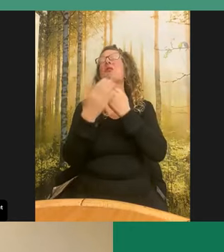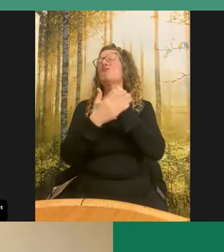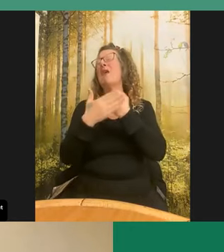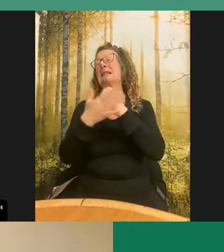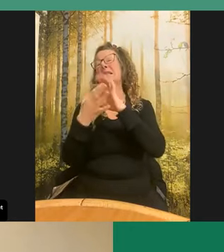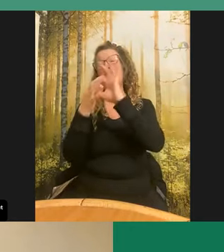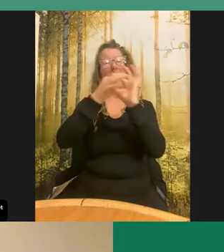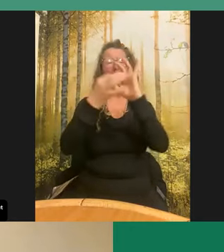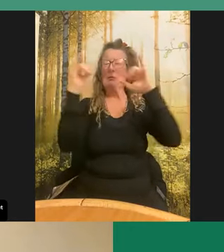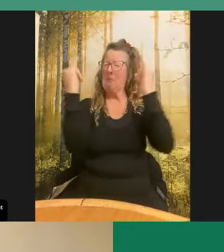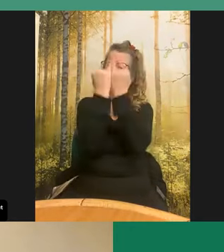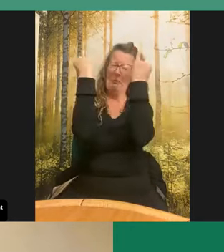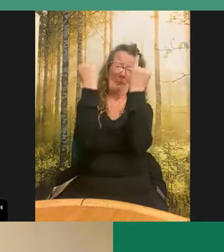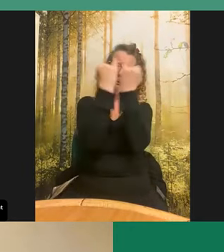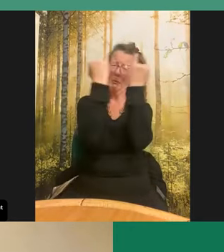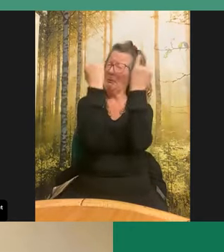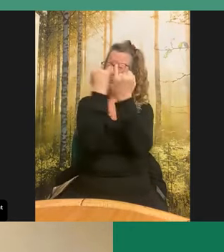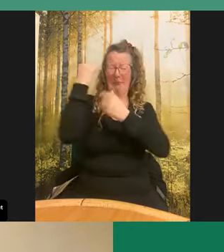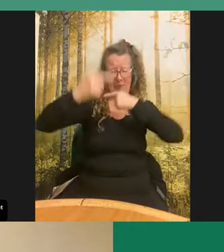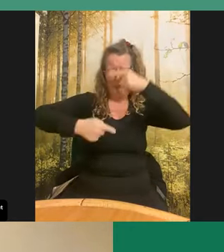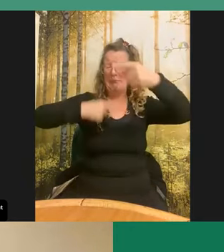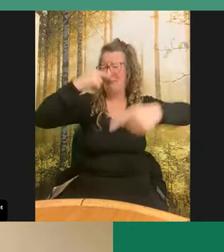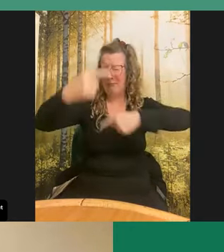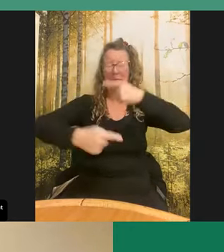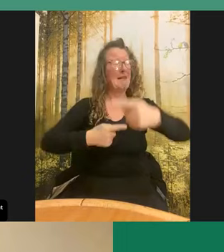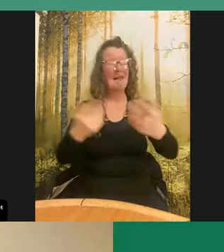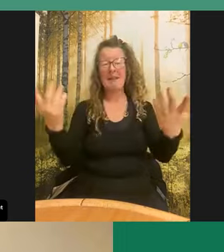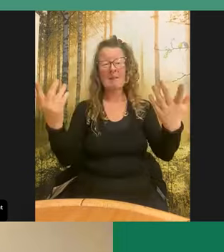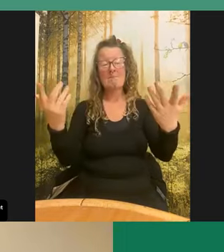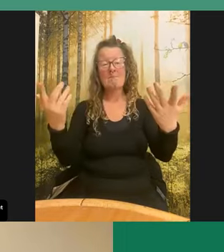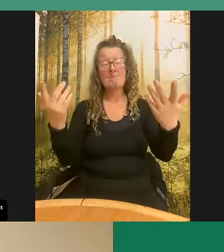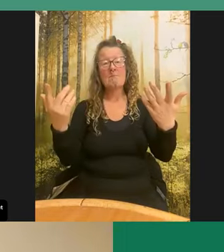without end. Because when, with that Lord Kitchener moment,